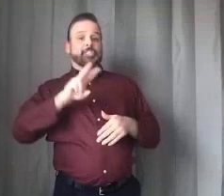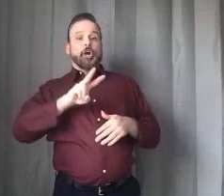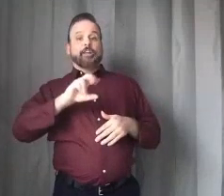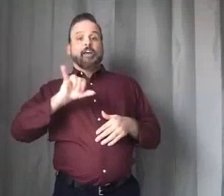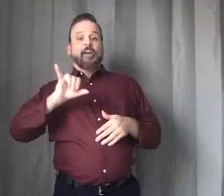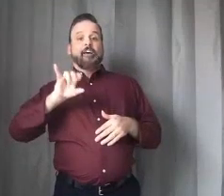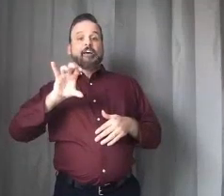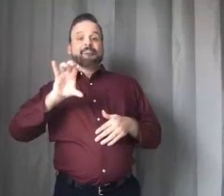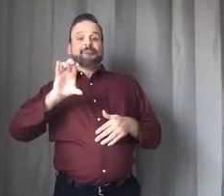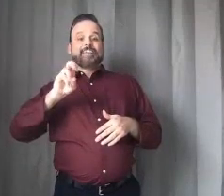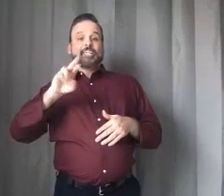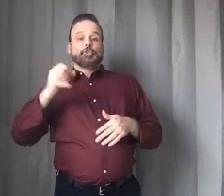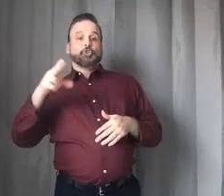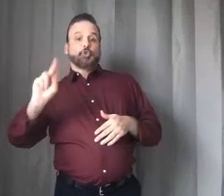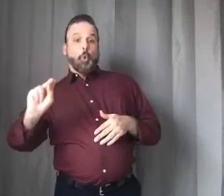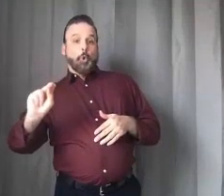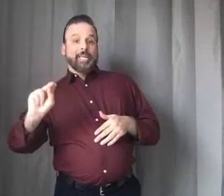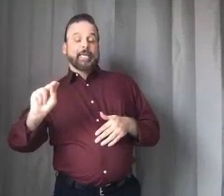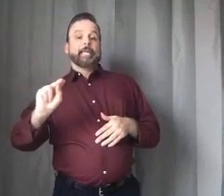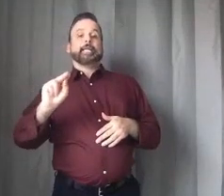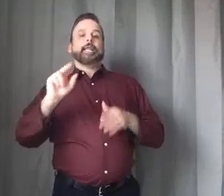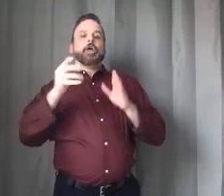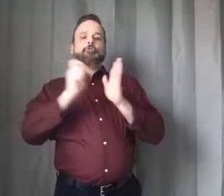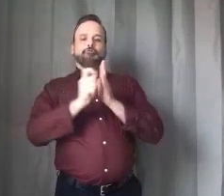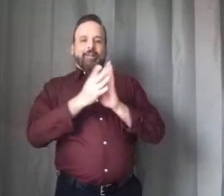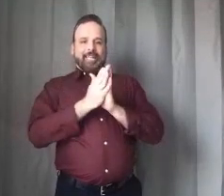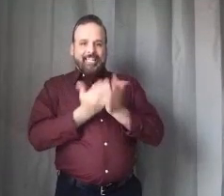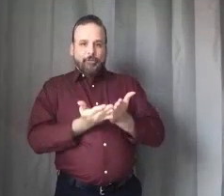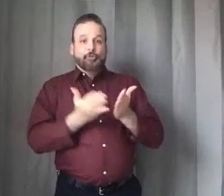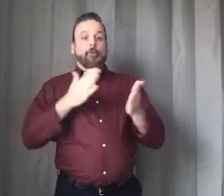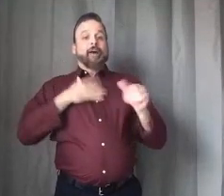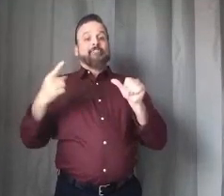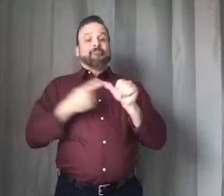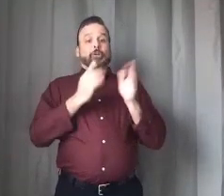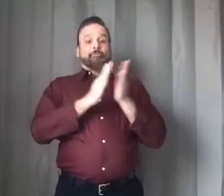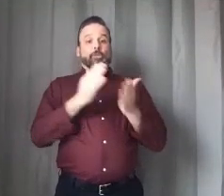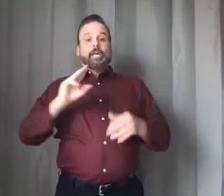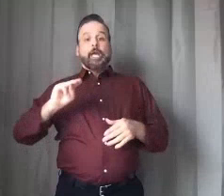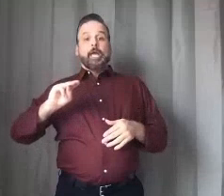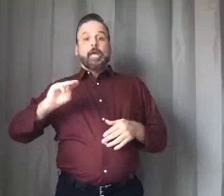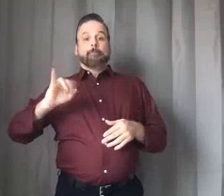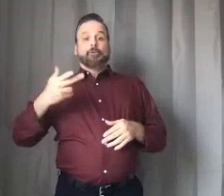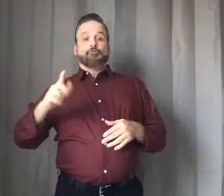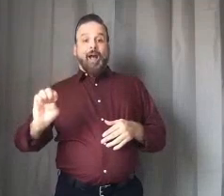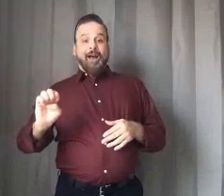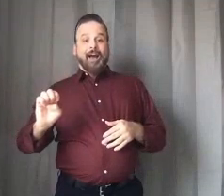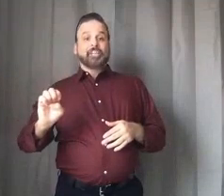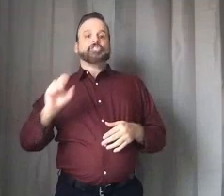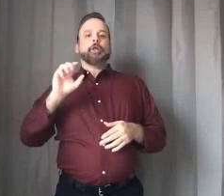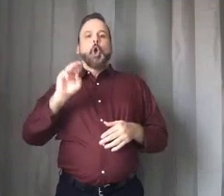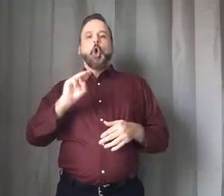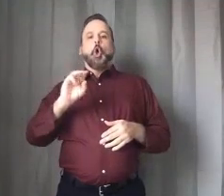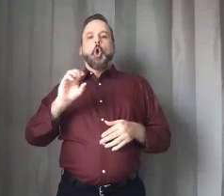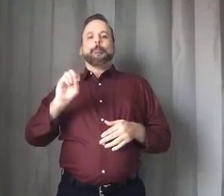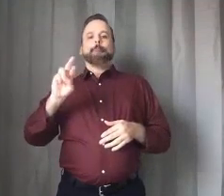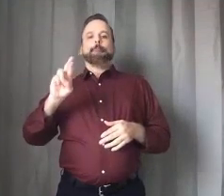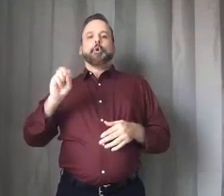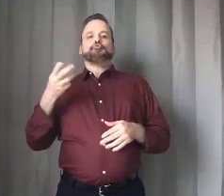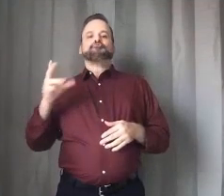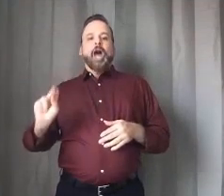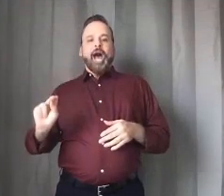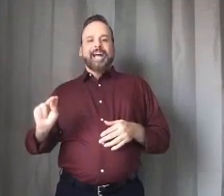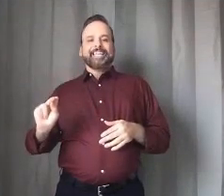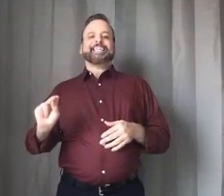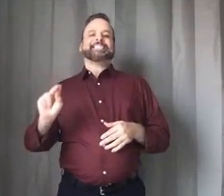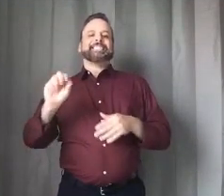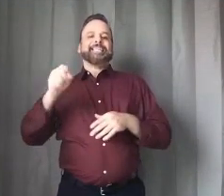and my debut novel, Mirage, came out in 2018, and it is a Moroccan space fantasy, and its sequel, Court of Lions, comes